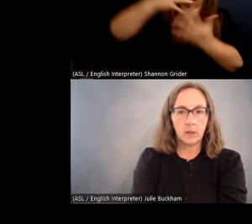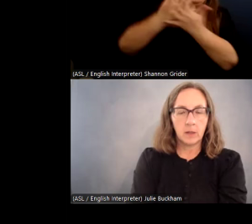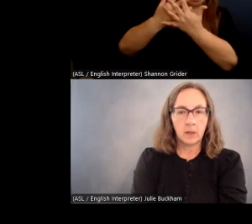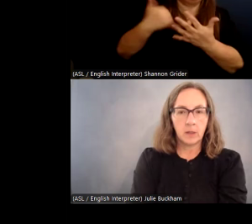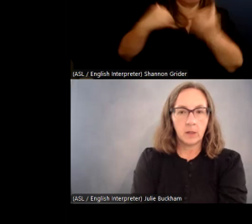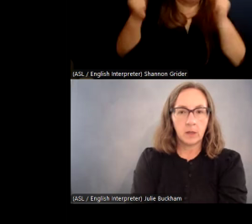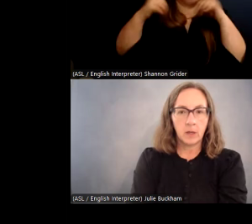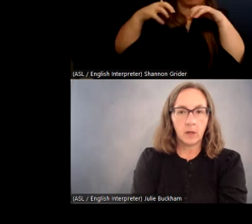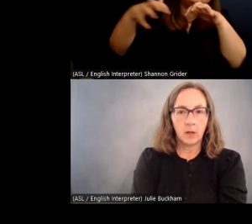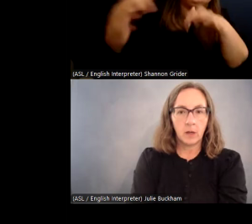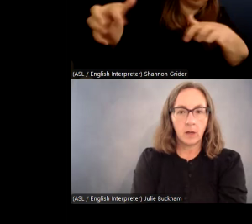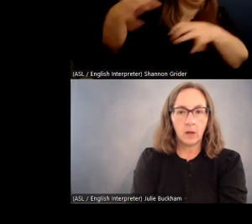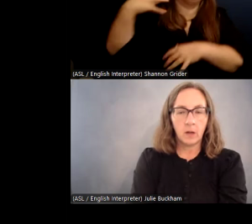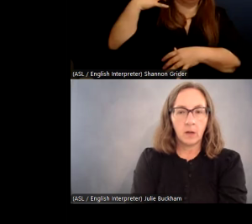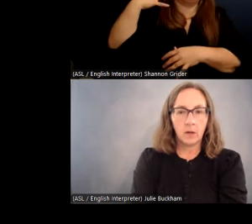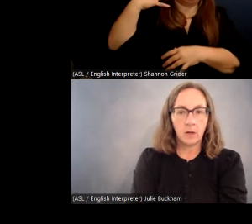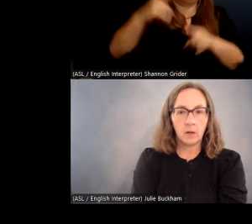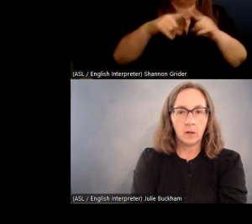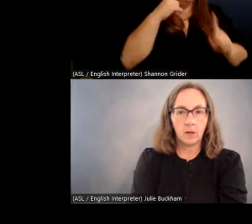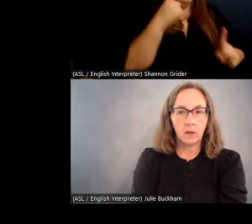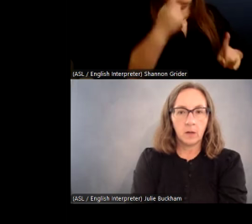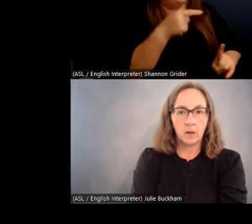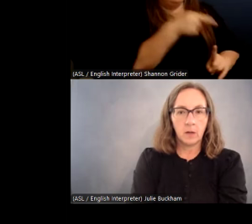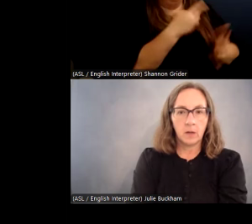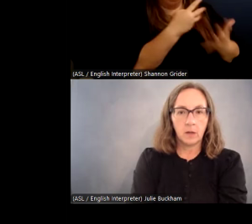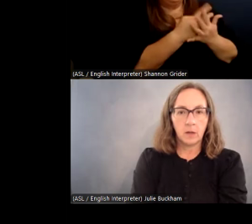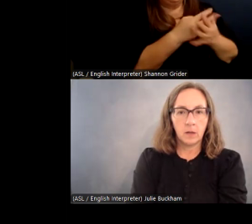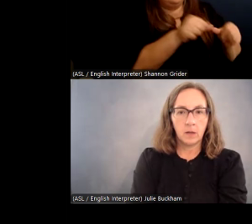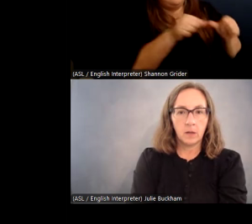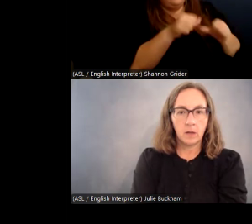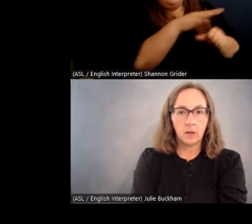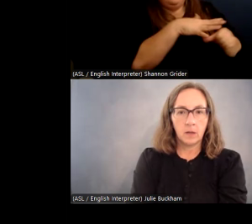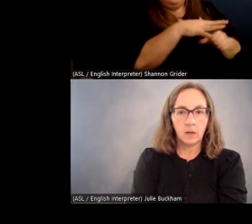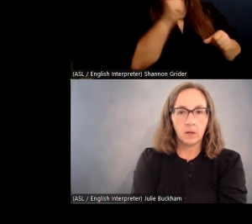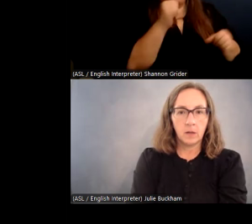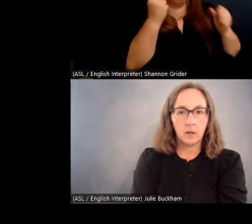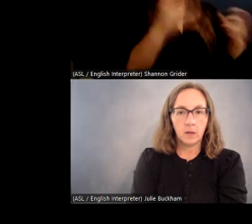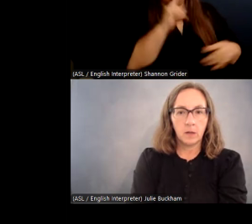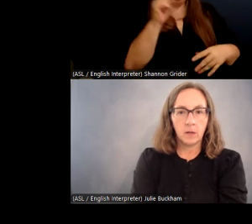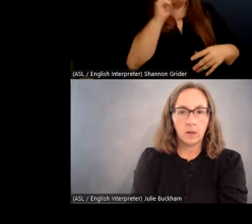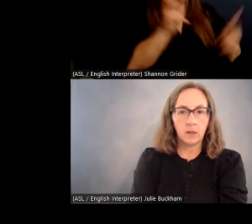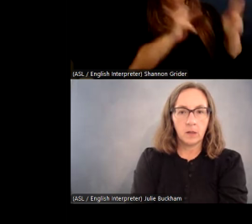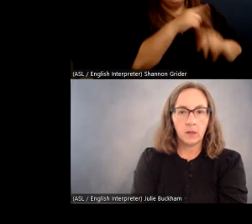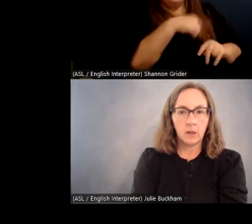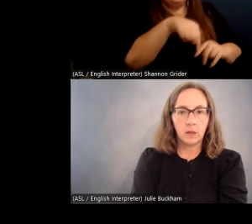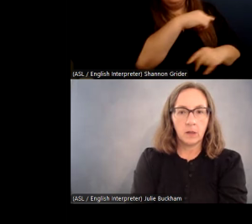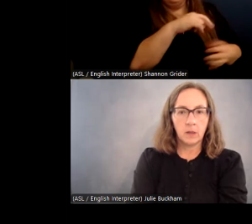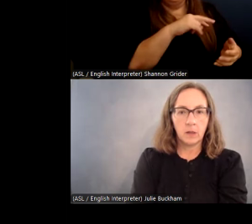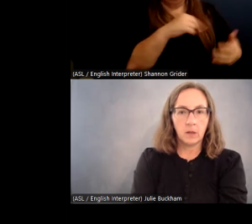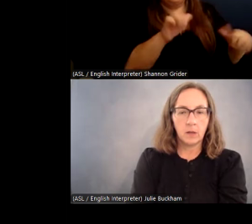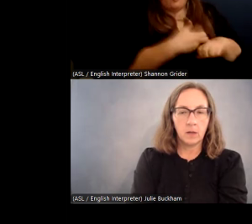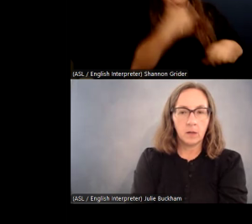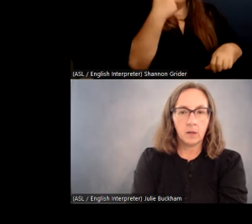isn't a strong or large deaf community where the prison is located, it's challenging and difficult to have people come in to visit